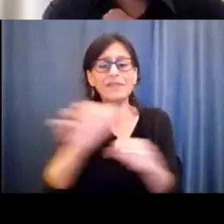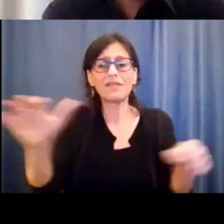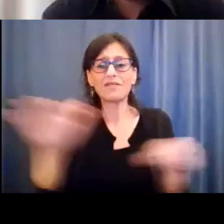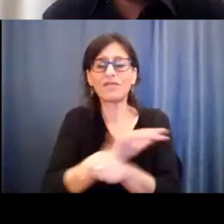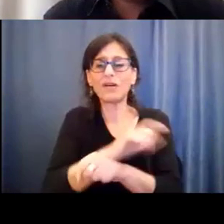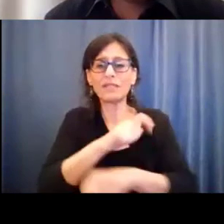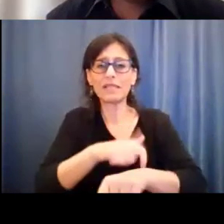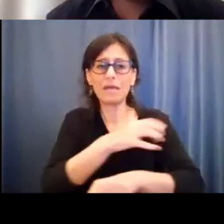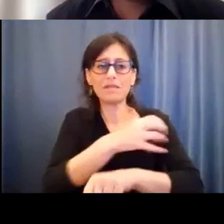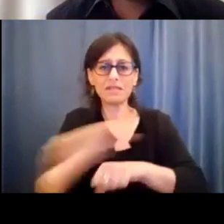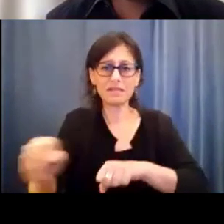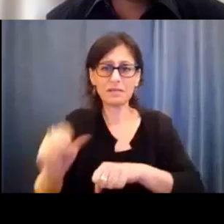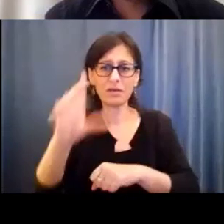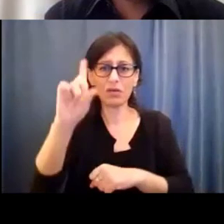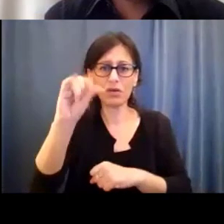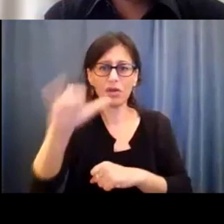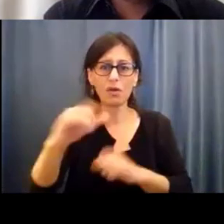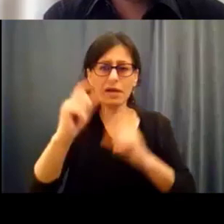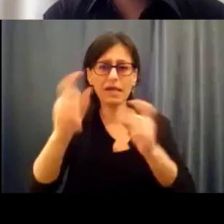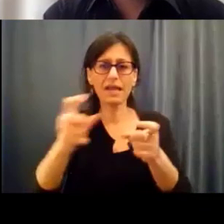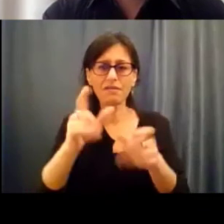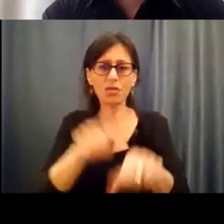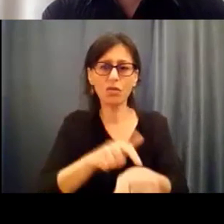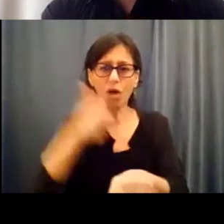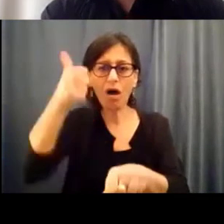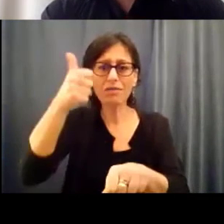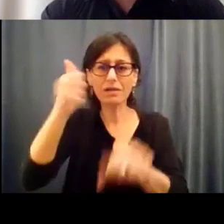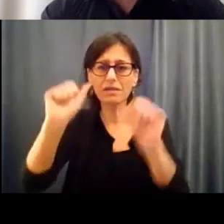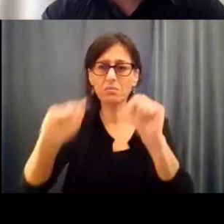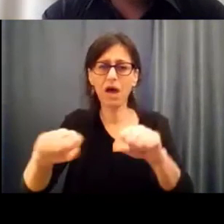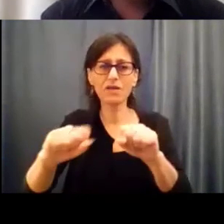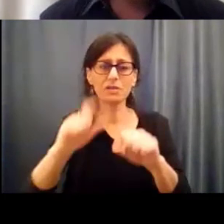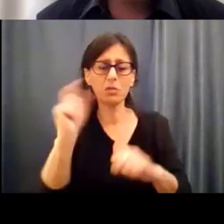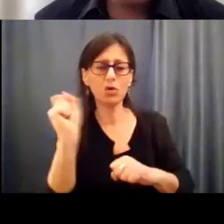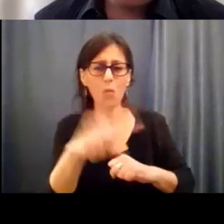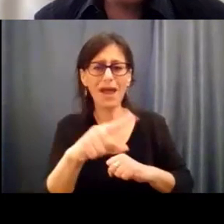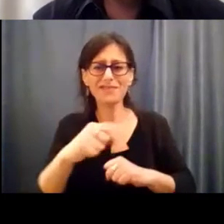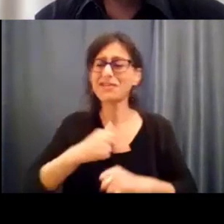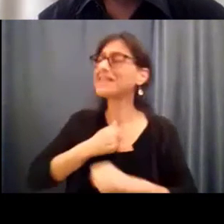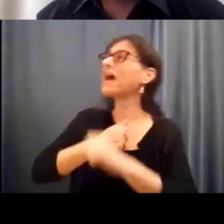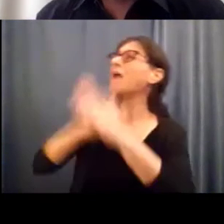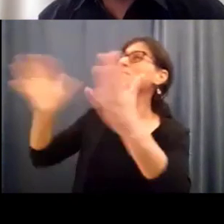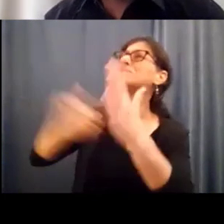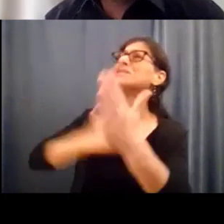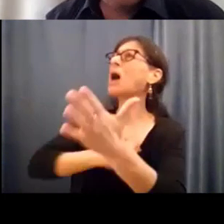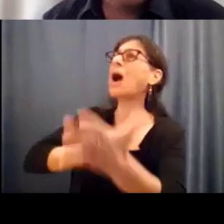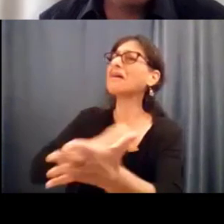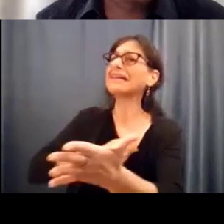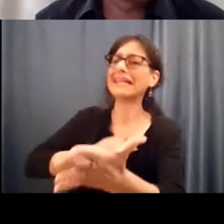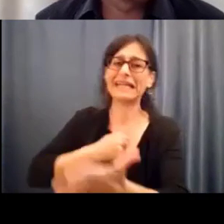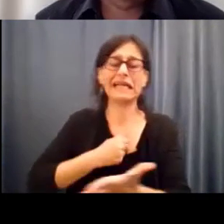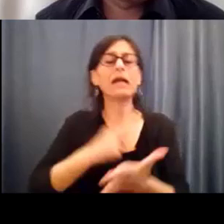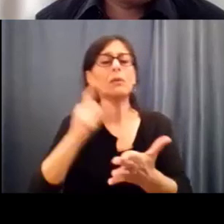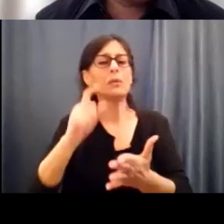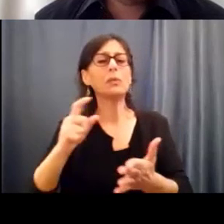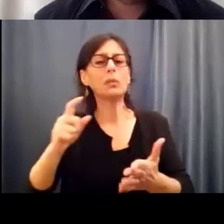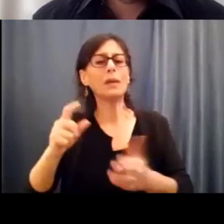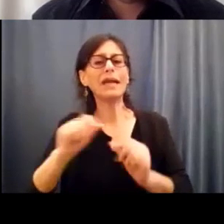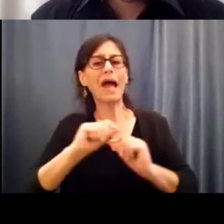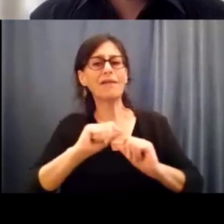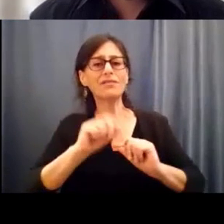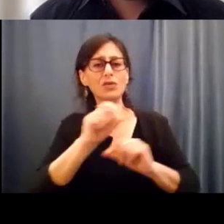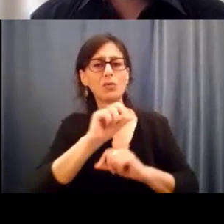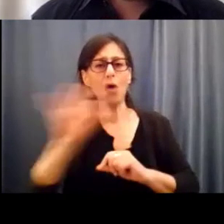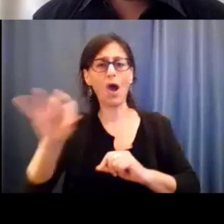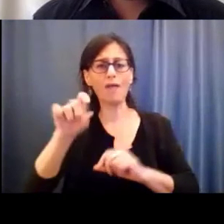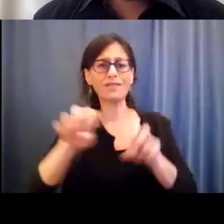we are out of time, Cody. And Nick set you up with the longest question ever. Sorry. We literally do have to